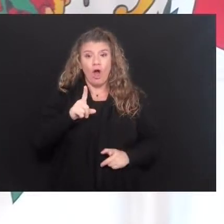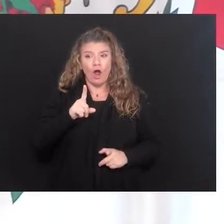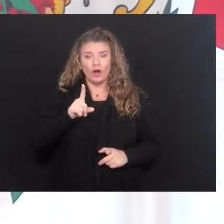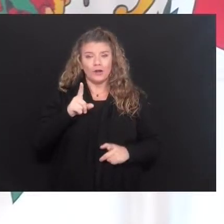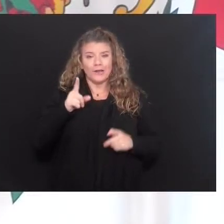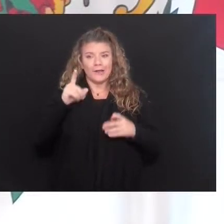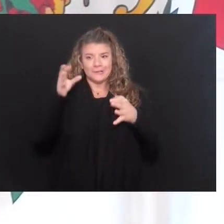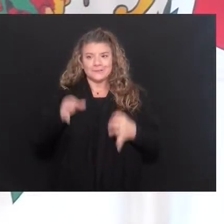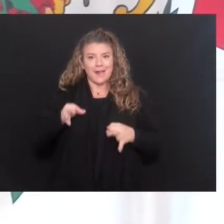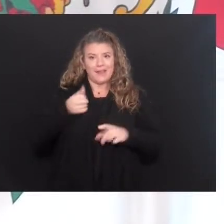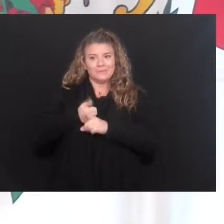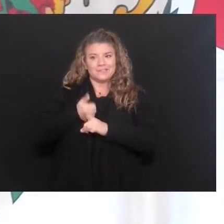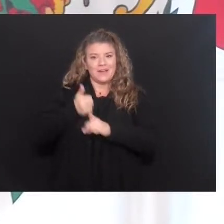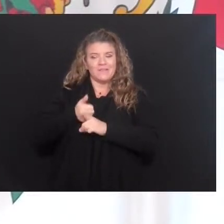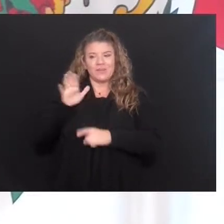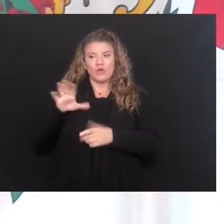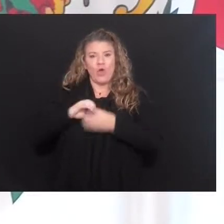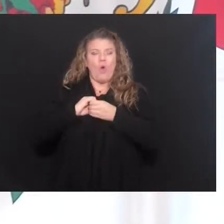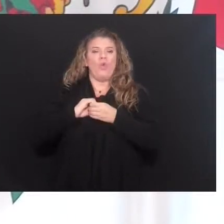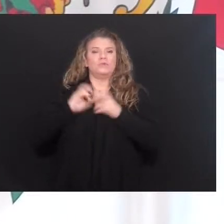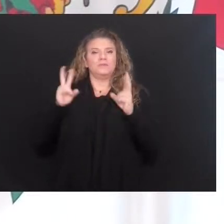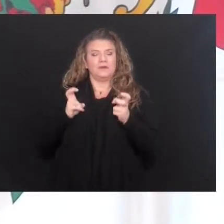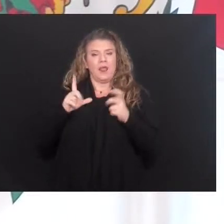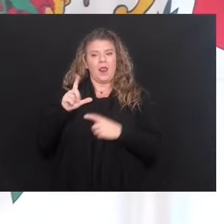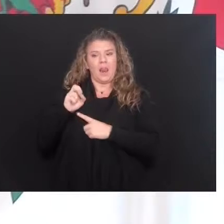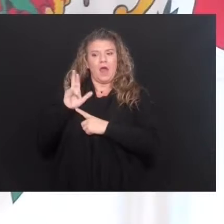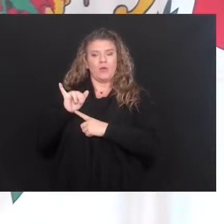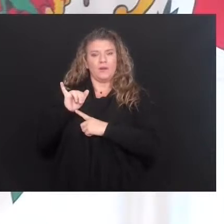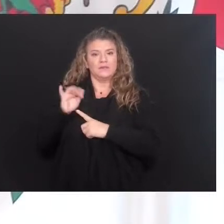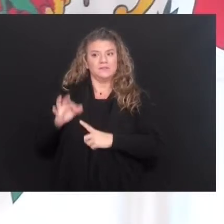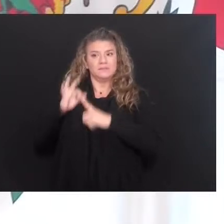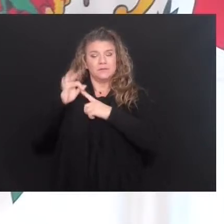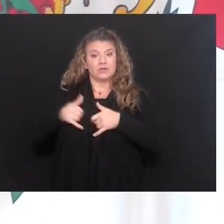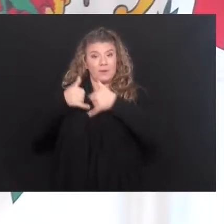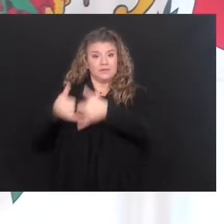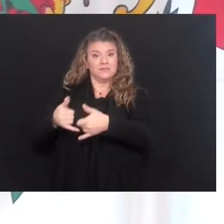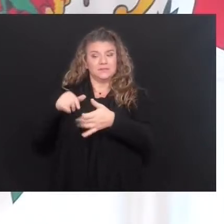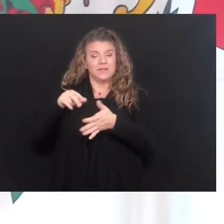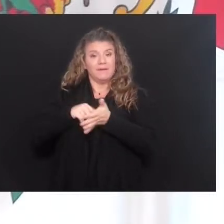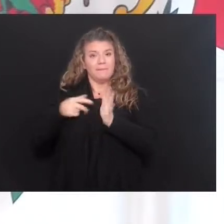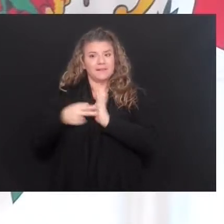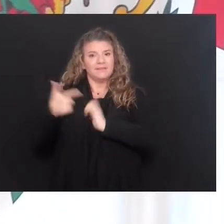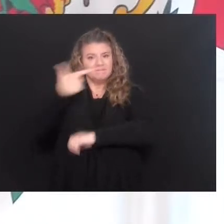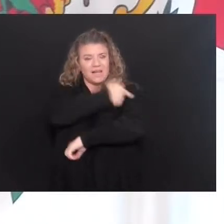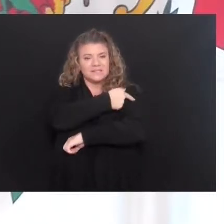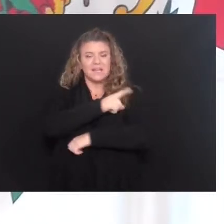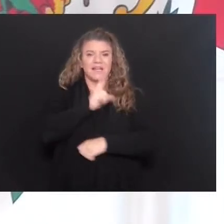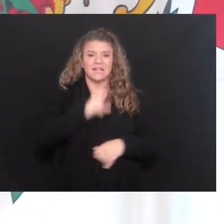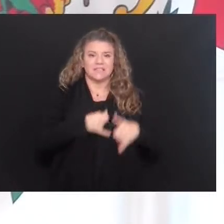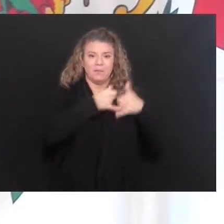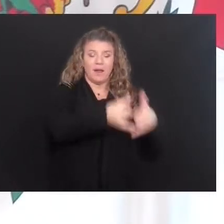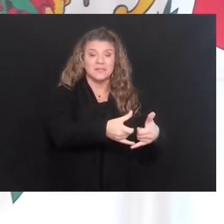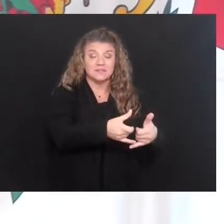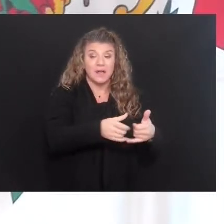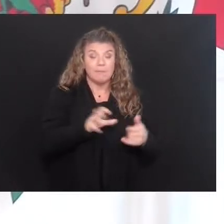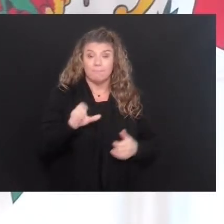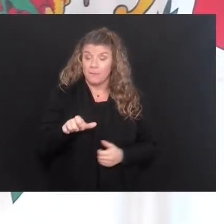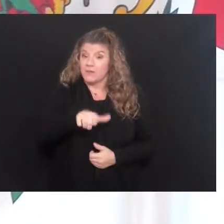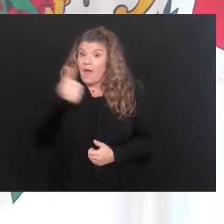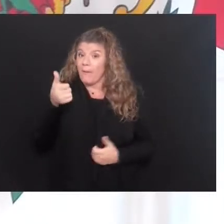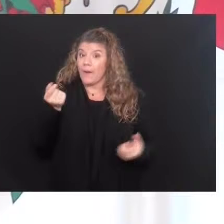said many times, for really special prizes, and they've been vaccinated. But there's another drawing going